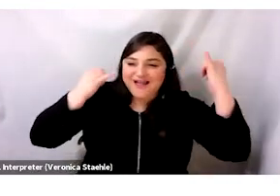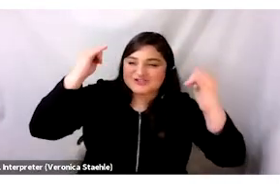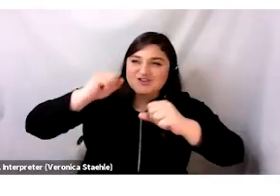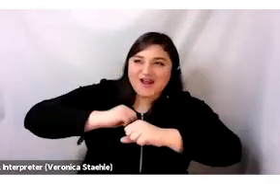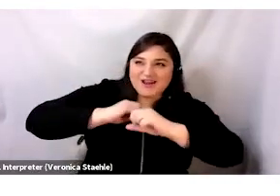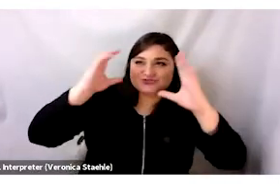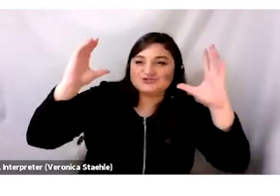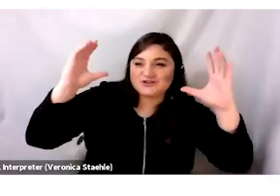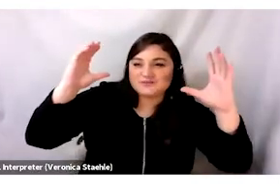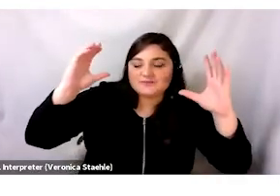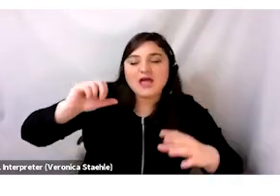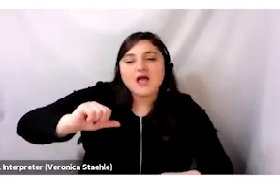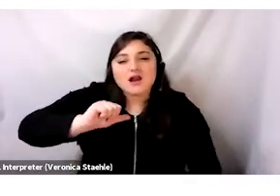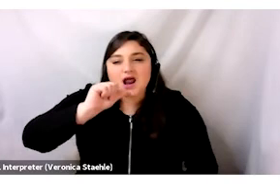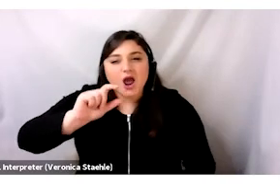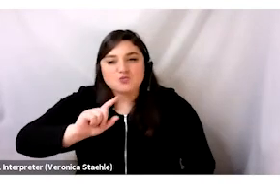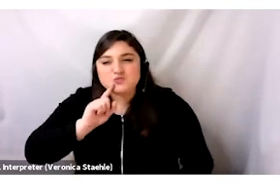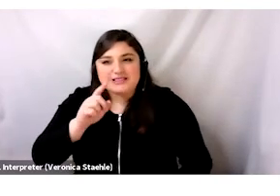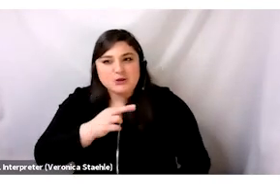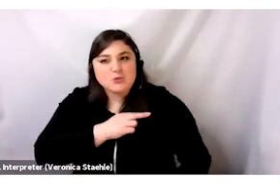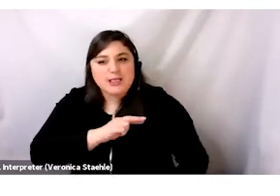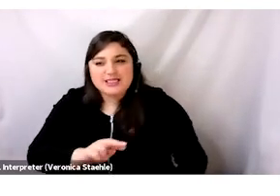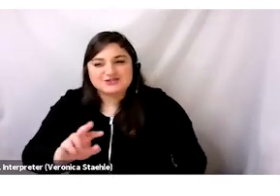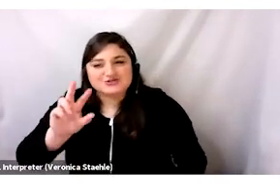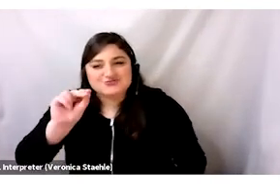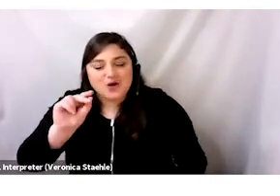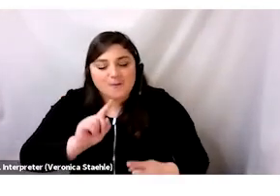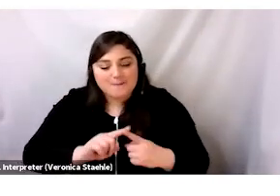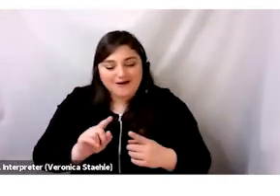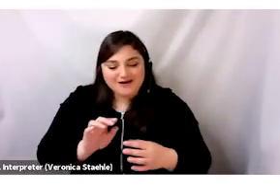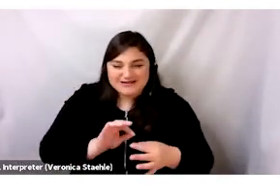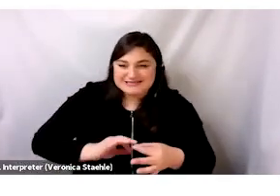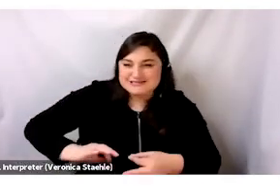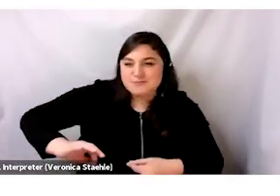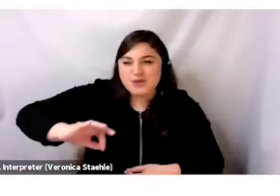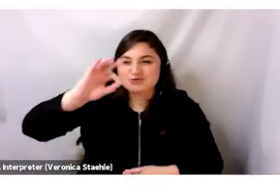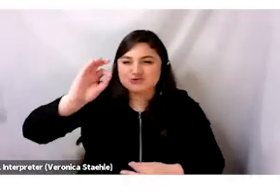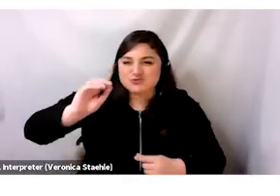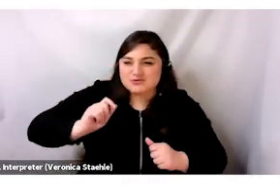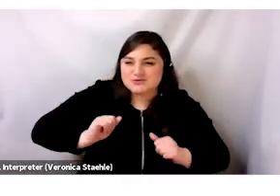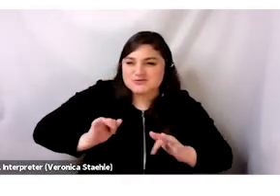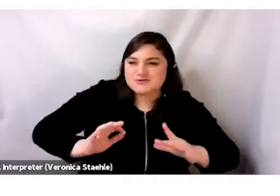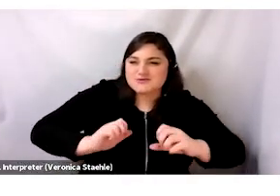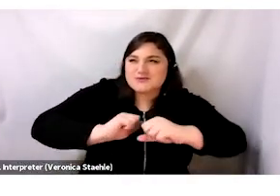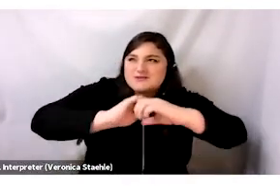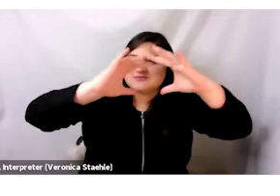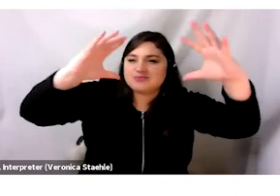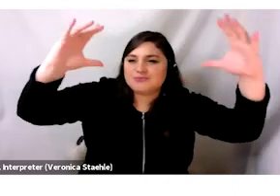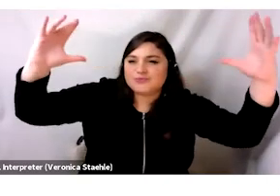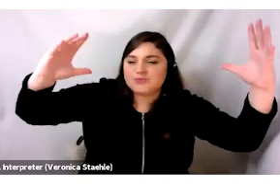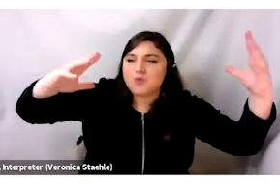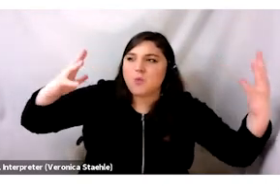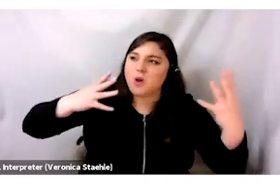imagination and a sort of, and not a religious approach, but a spiritual approach to visioning the world that we want,